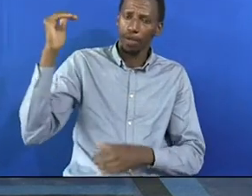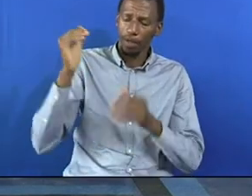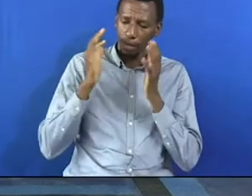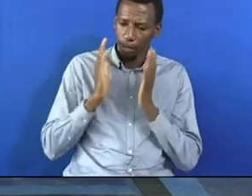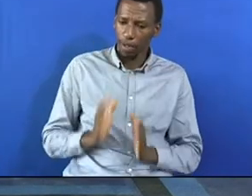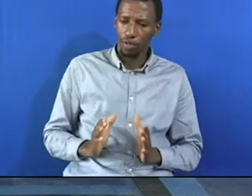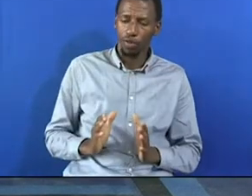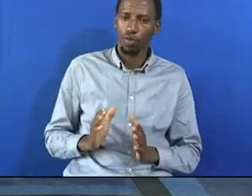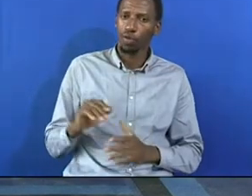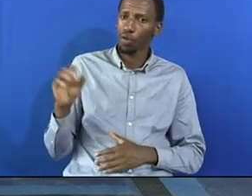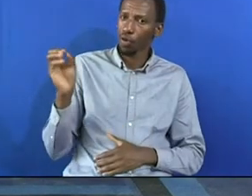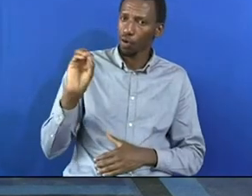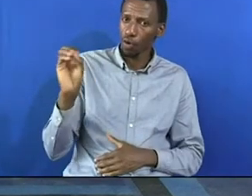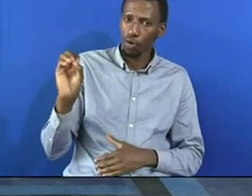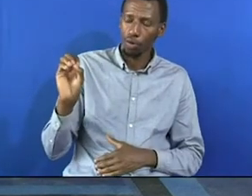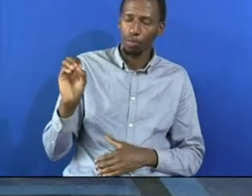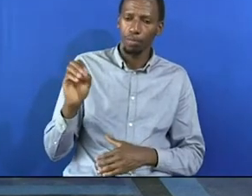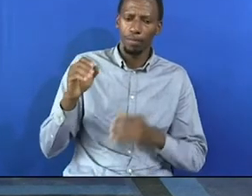into marriage.